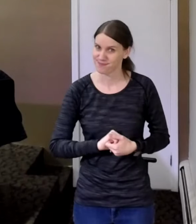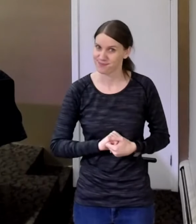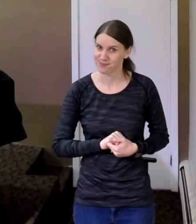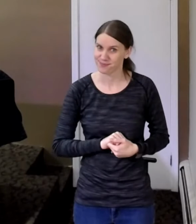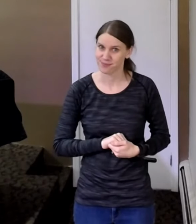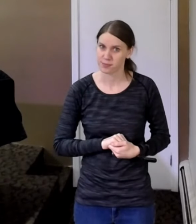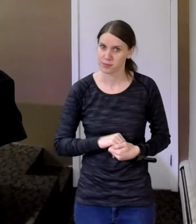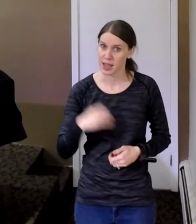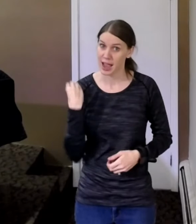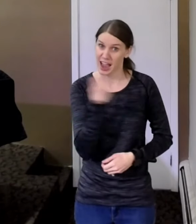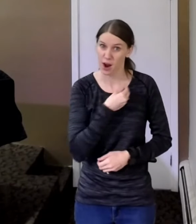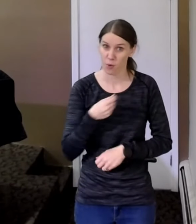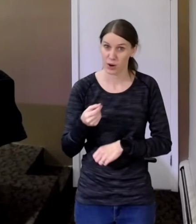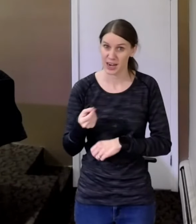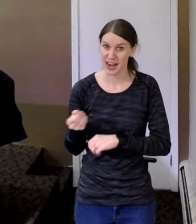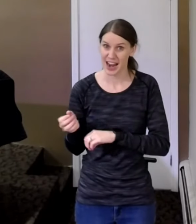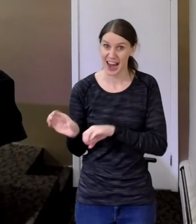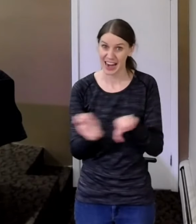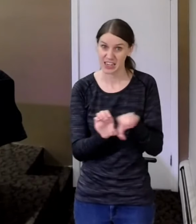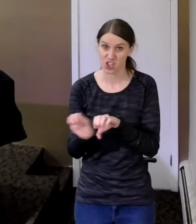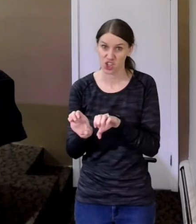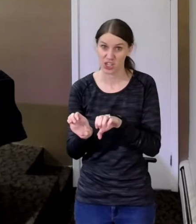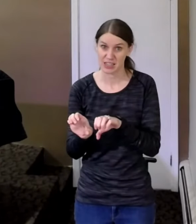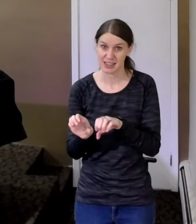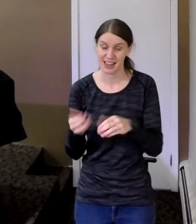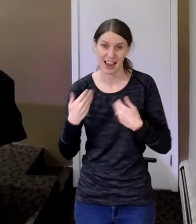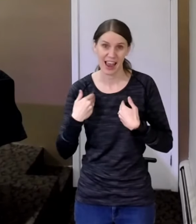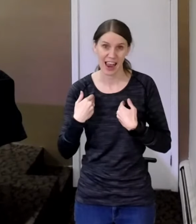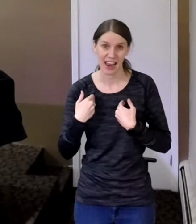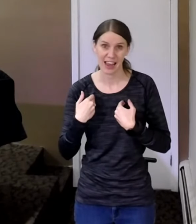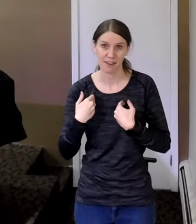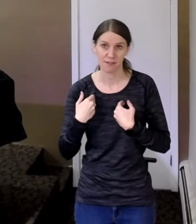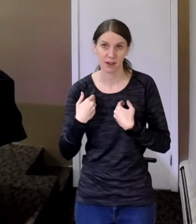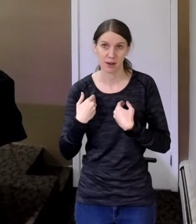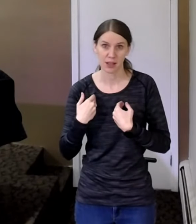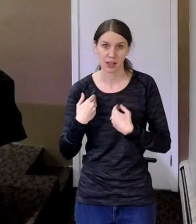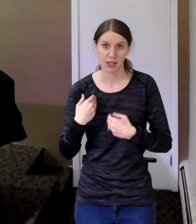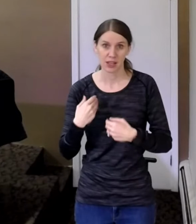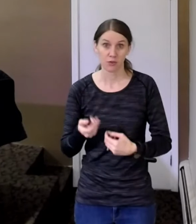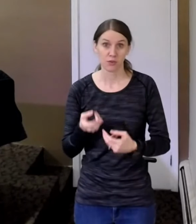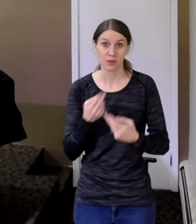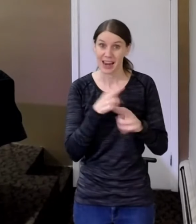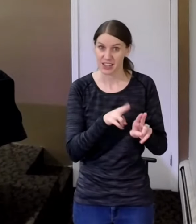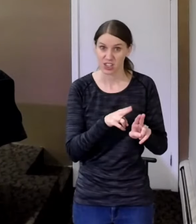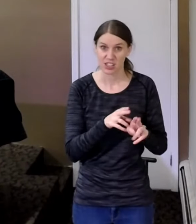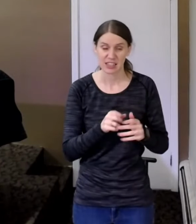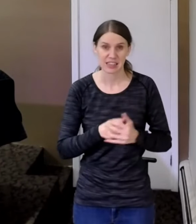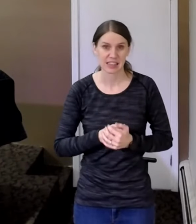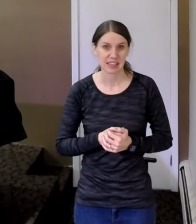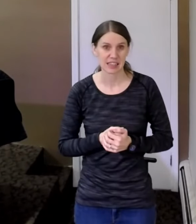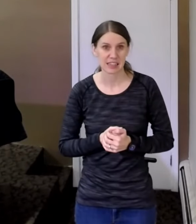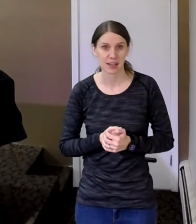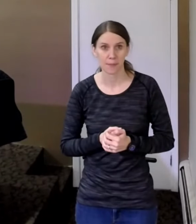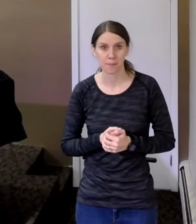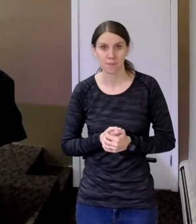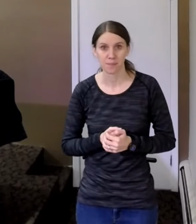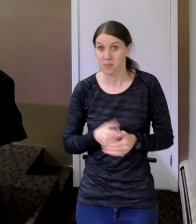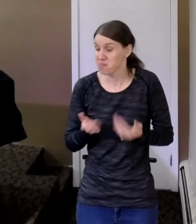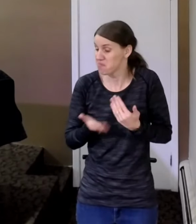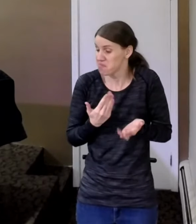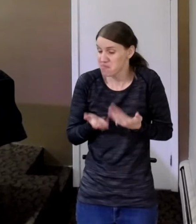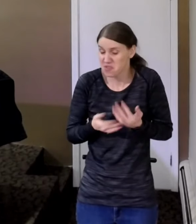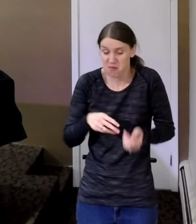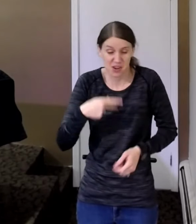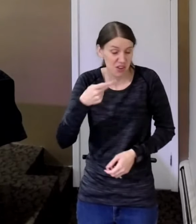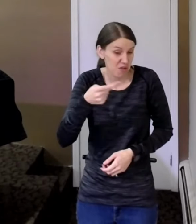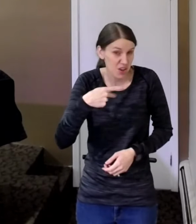Our actions have consequences. And regardless of how hard you or I